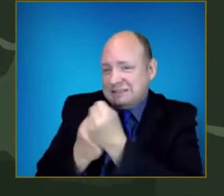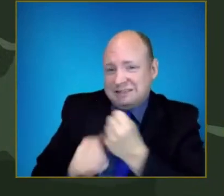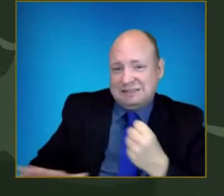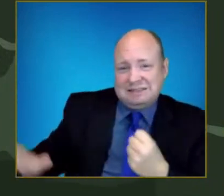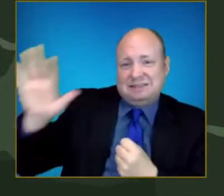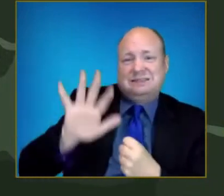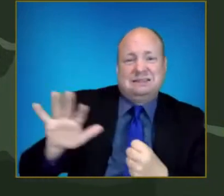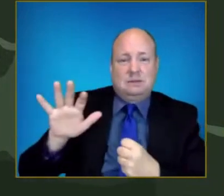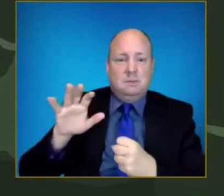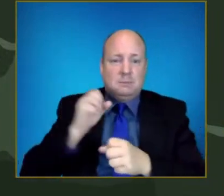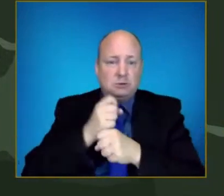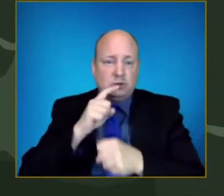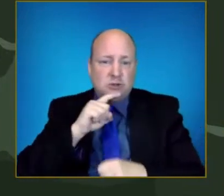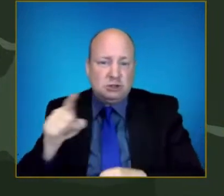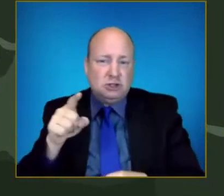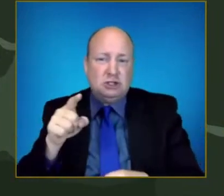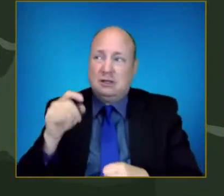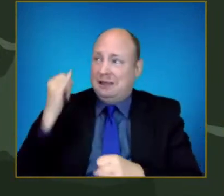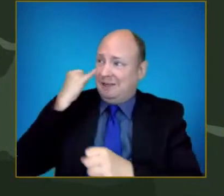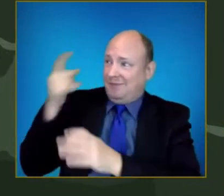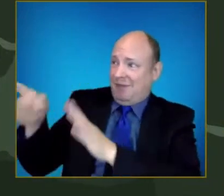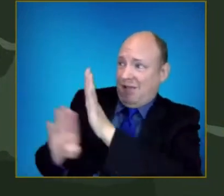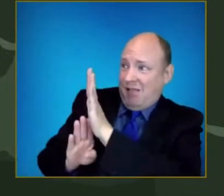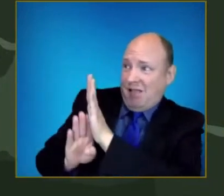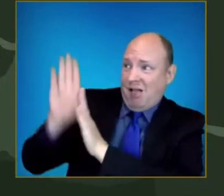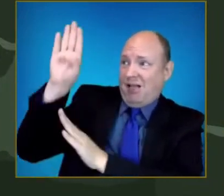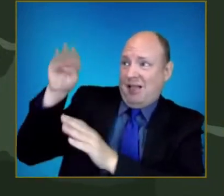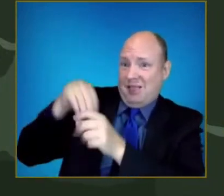additional surge on top of it is incredibly